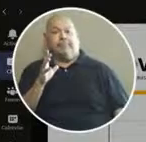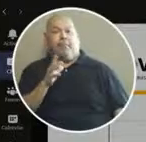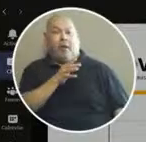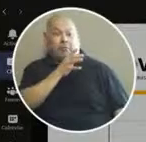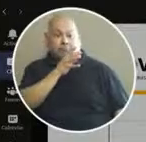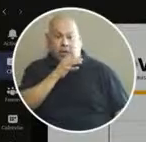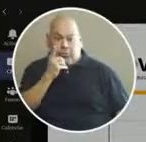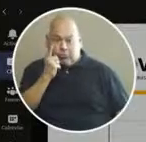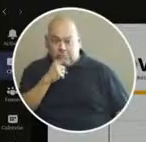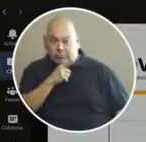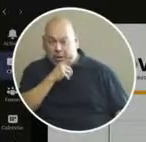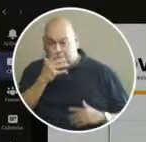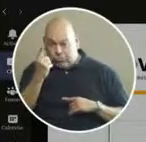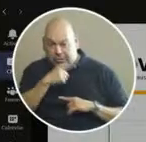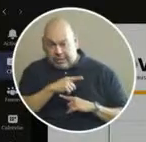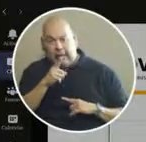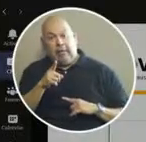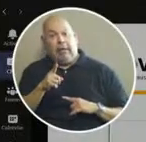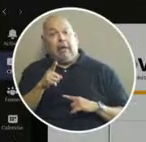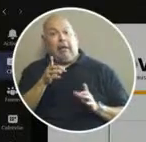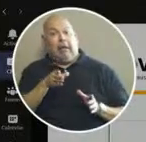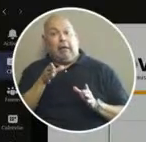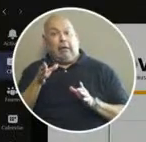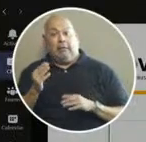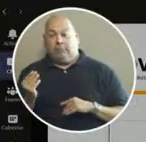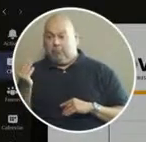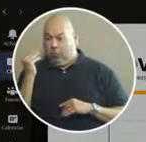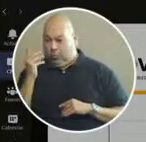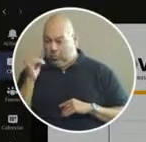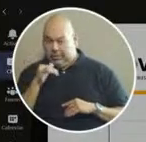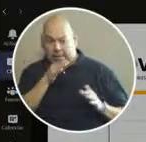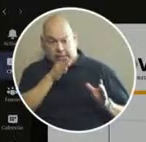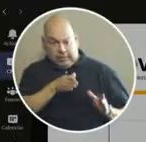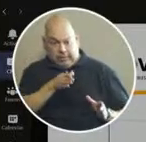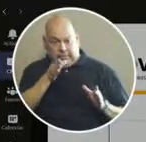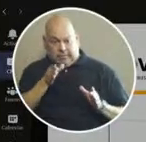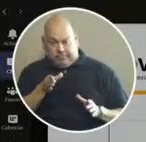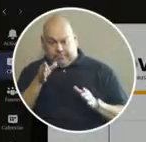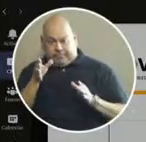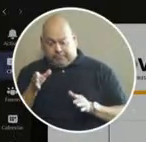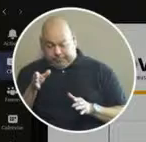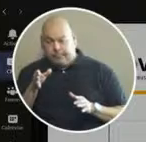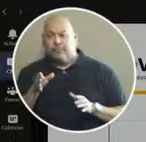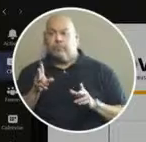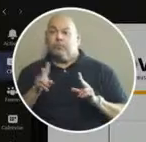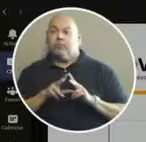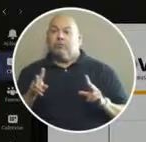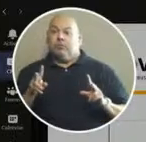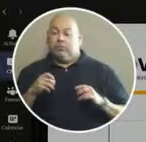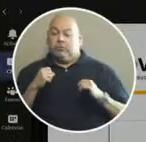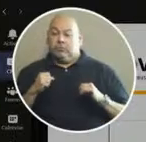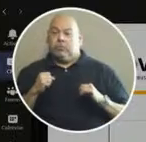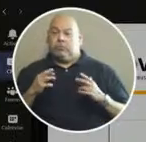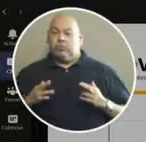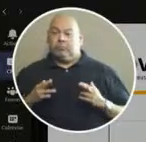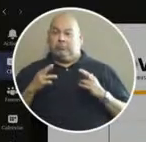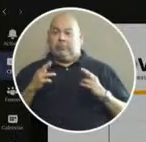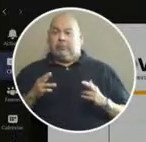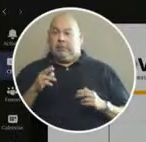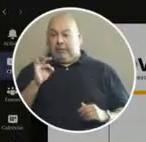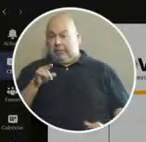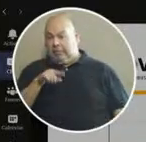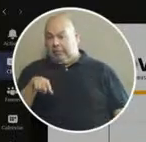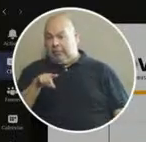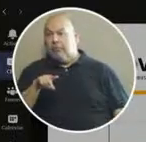Mother's Day holiday, Memorial Day, and also one very strong recommendation, if